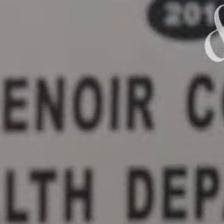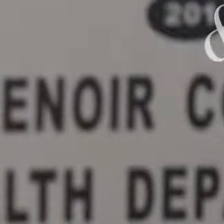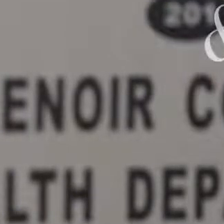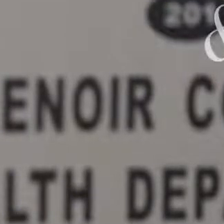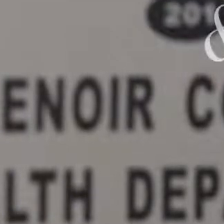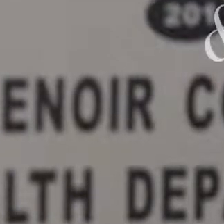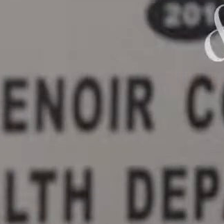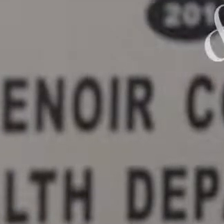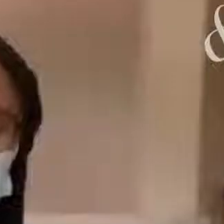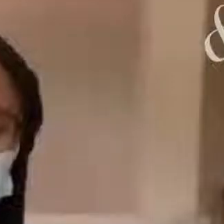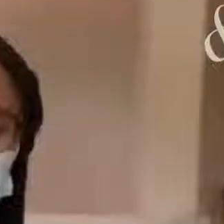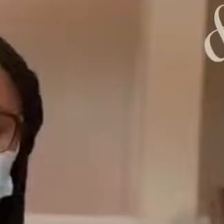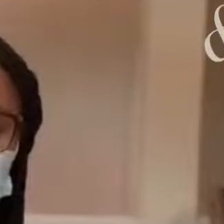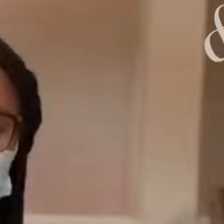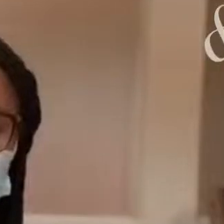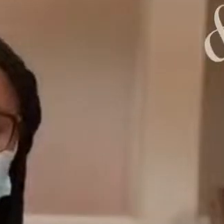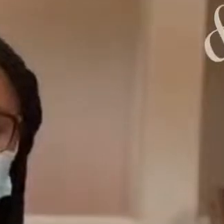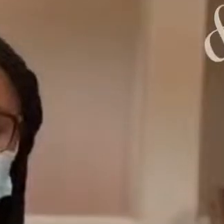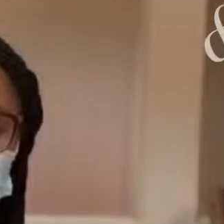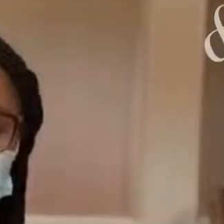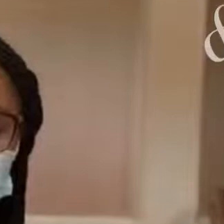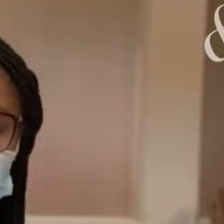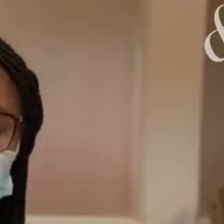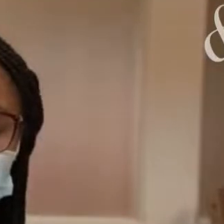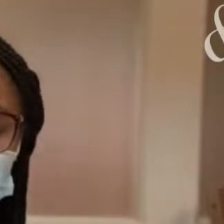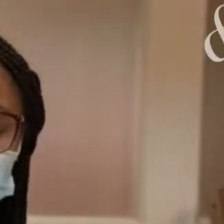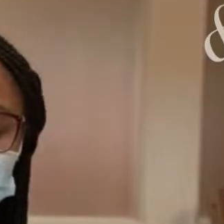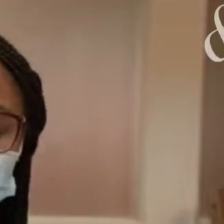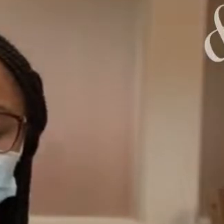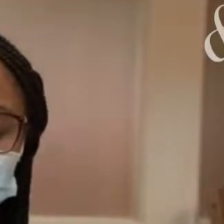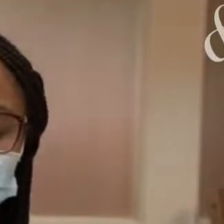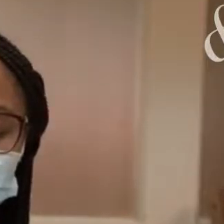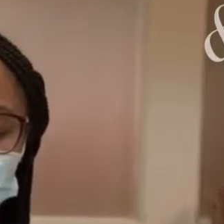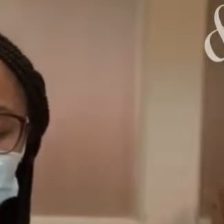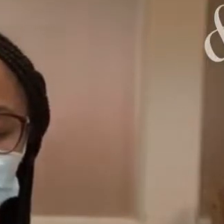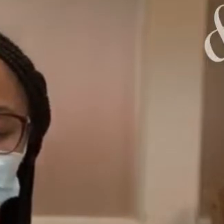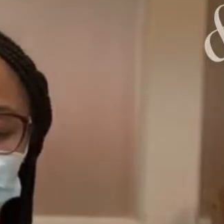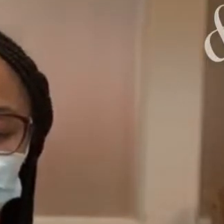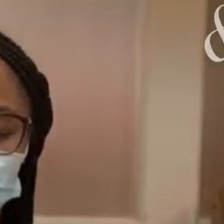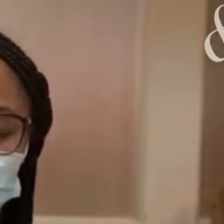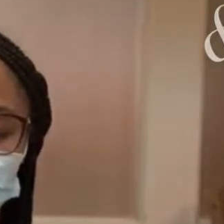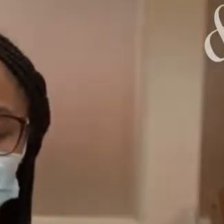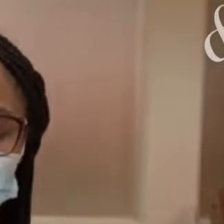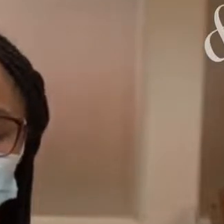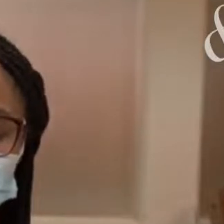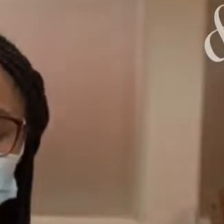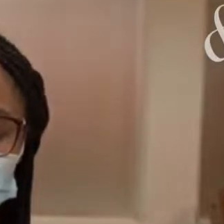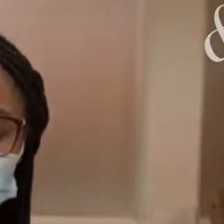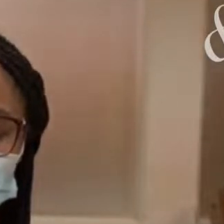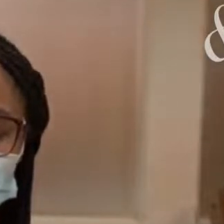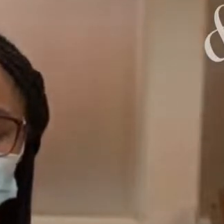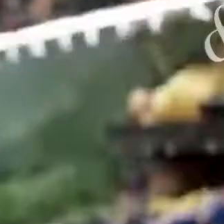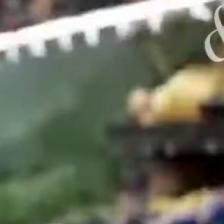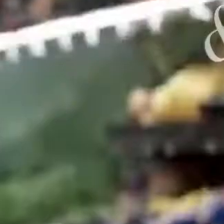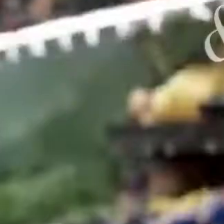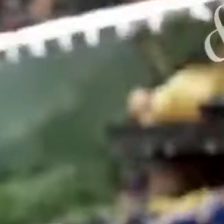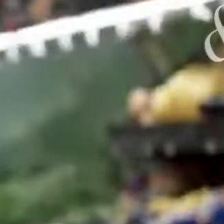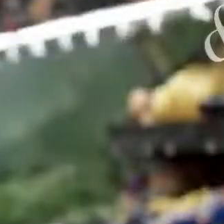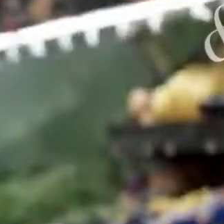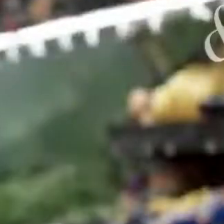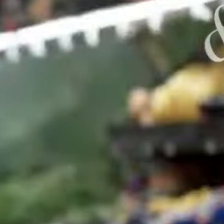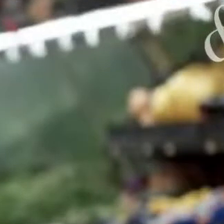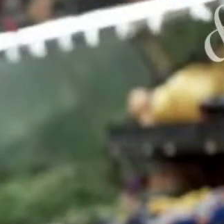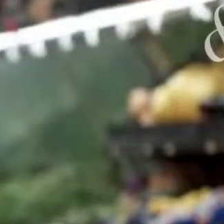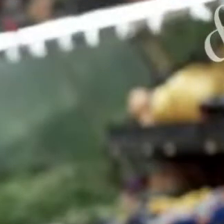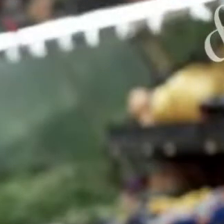encourage other people to take theirs. It allows me to be able to go into work and feel like it won't be me next. We want